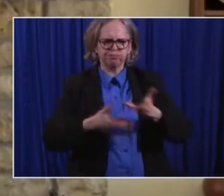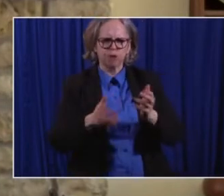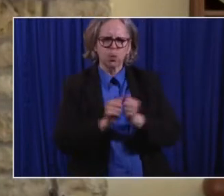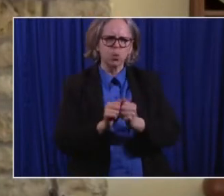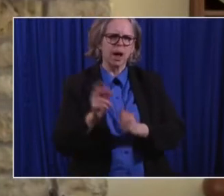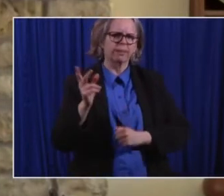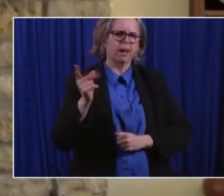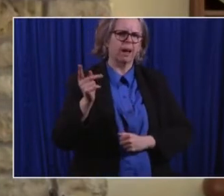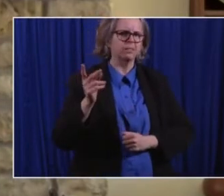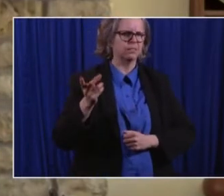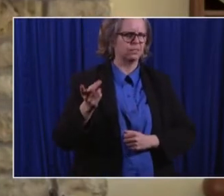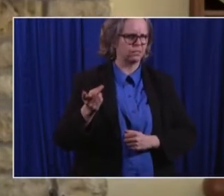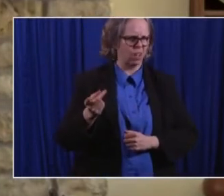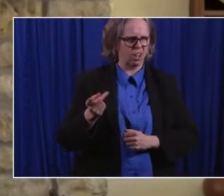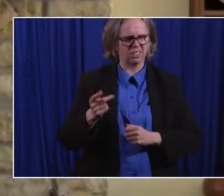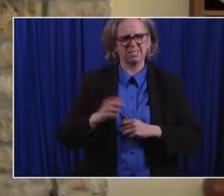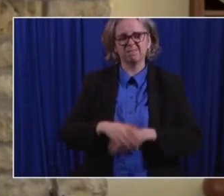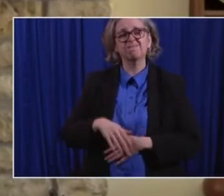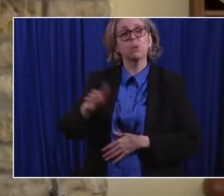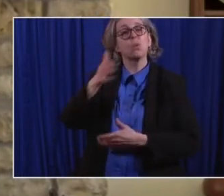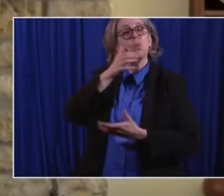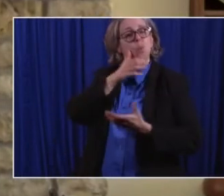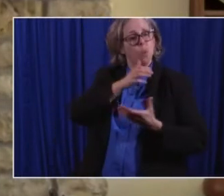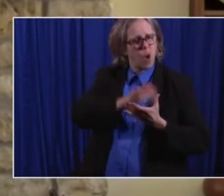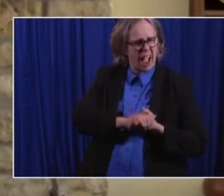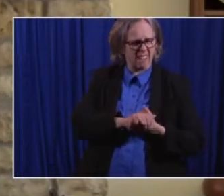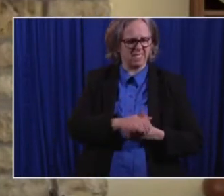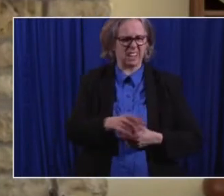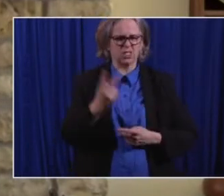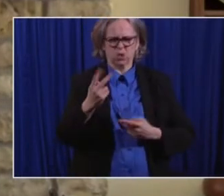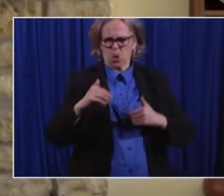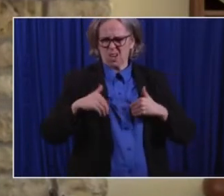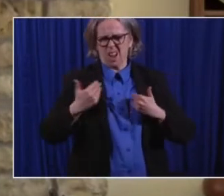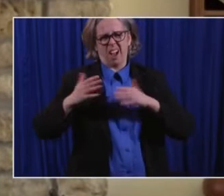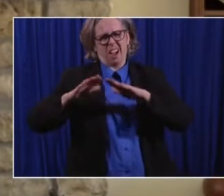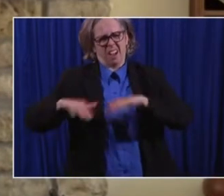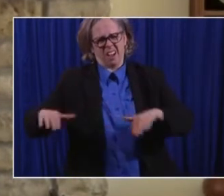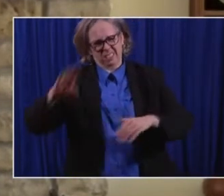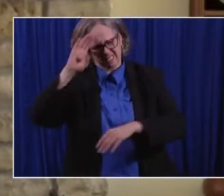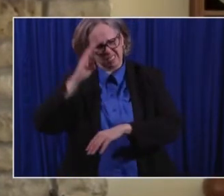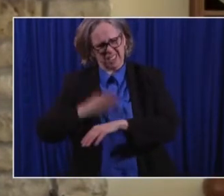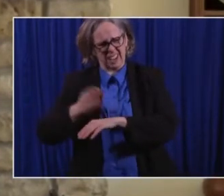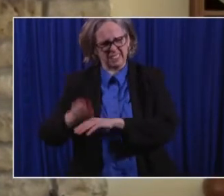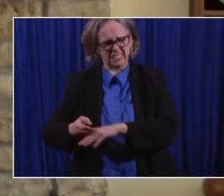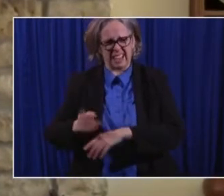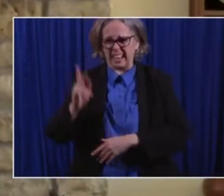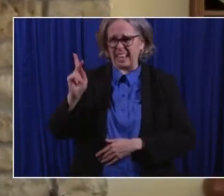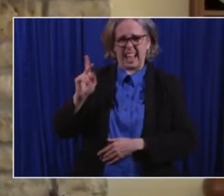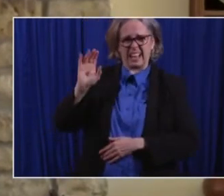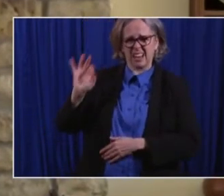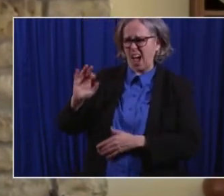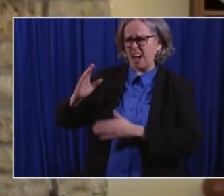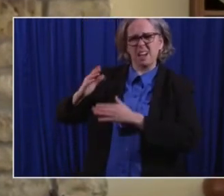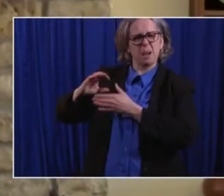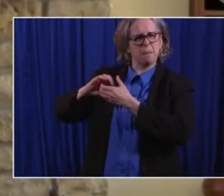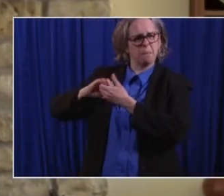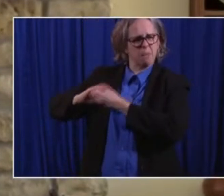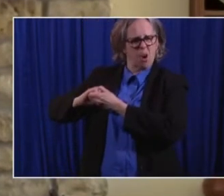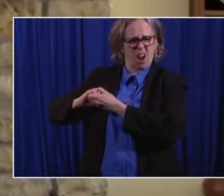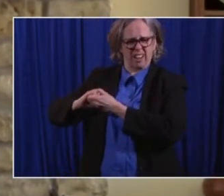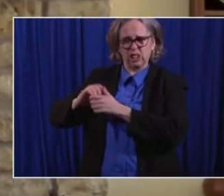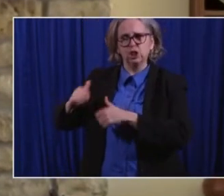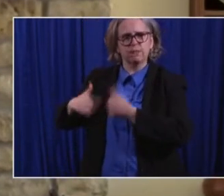Michelle, two young sons, as well as his canine partner. I have ordered that flags be